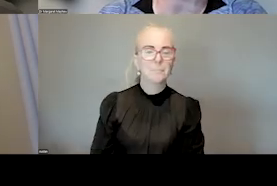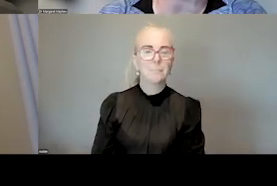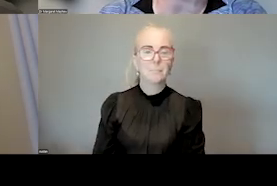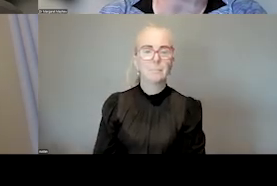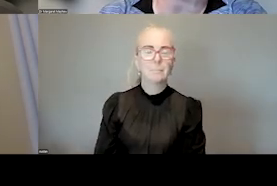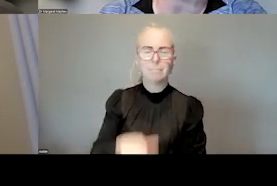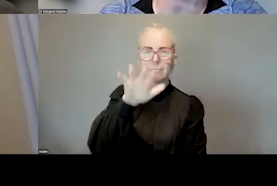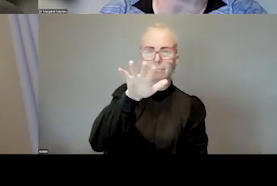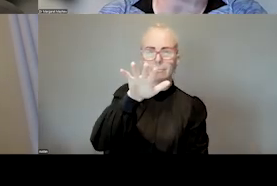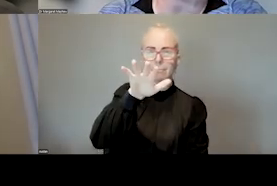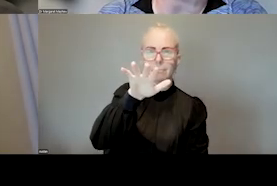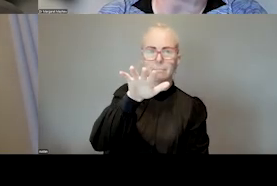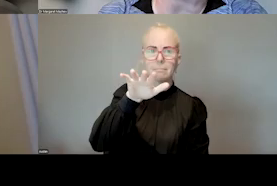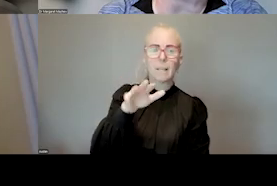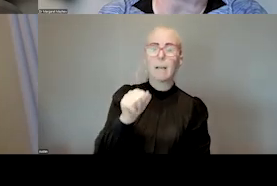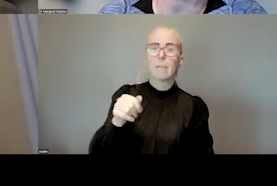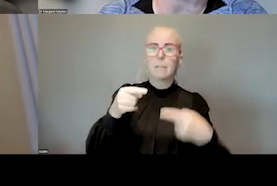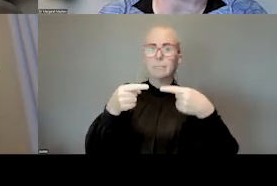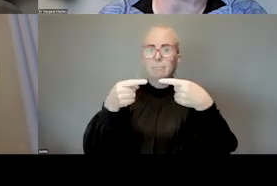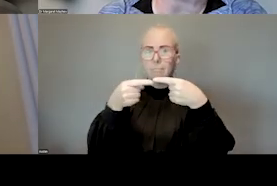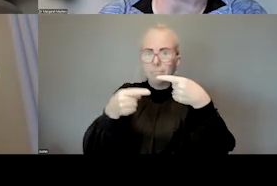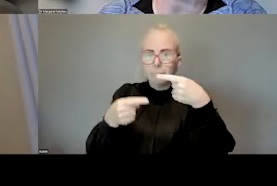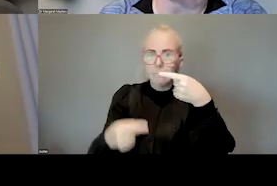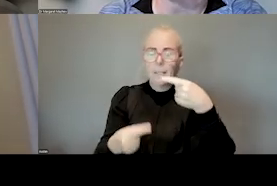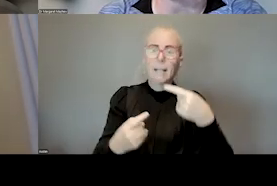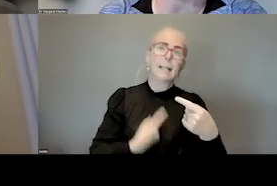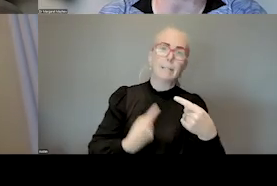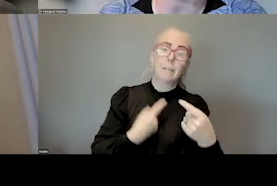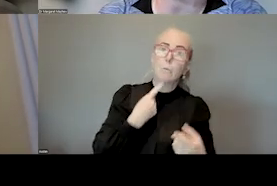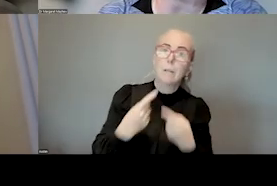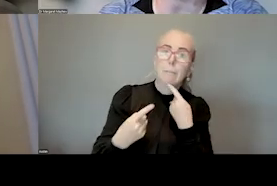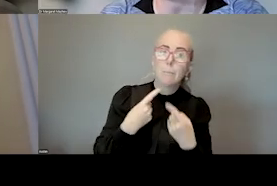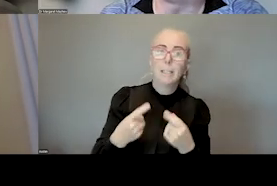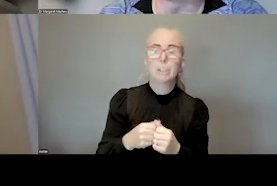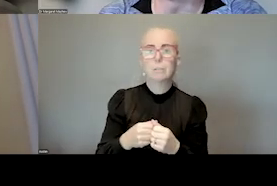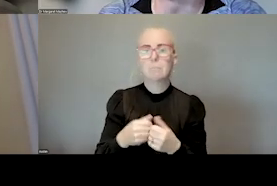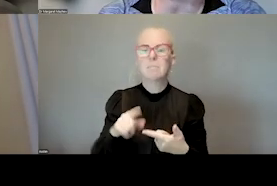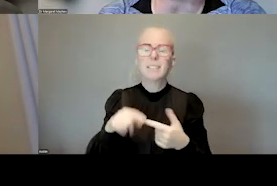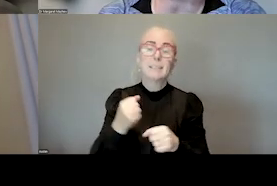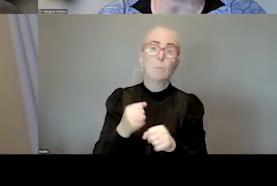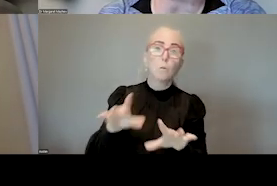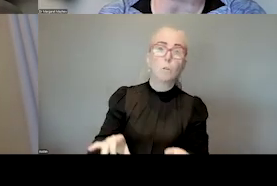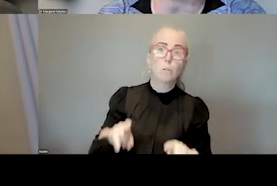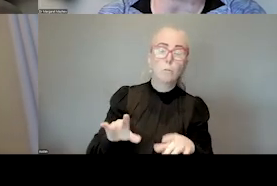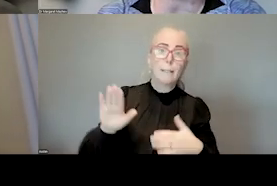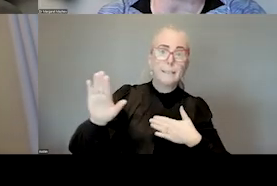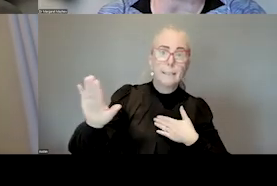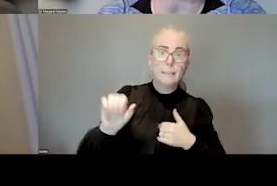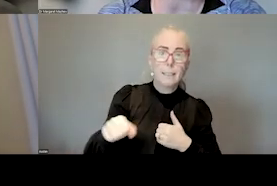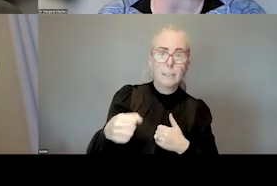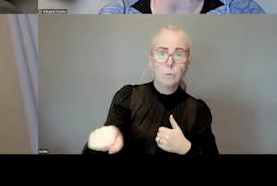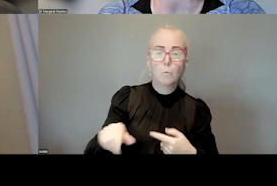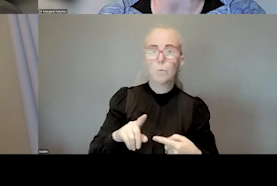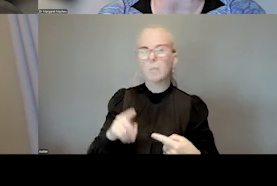There's some individual information that is really just more statistical. Are you an Australian citizen? What is your